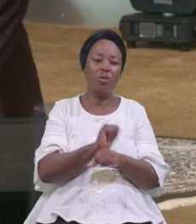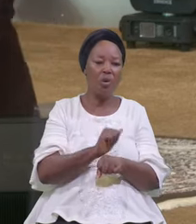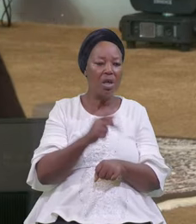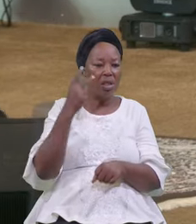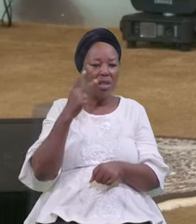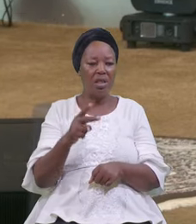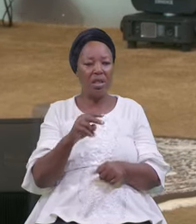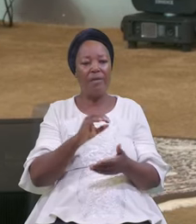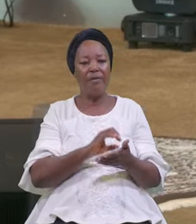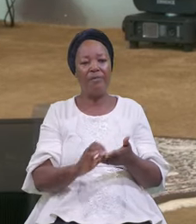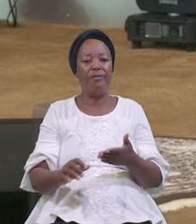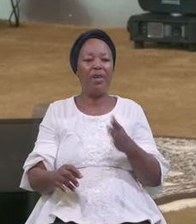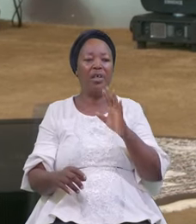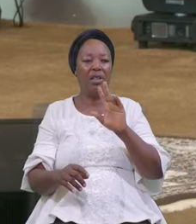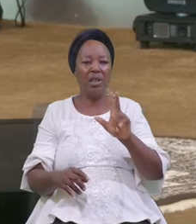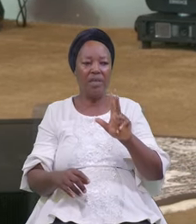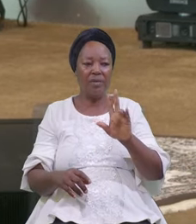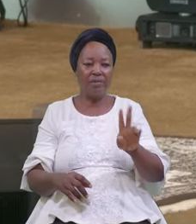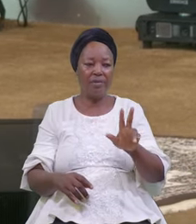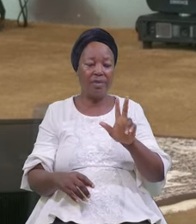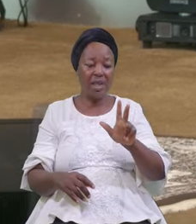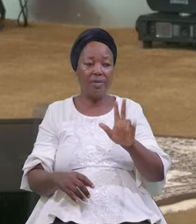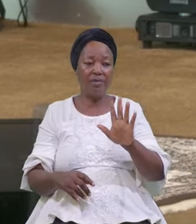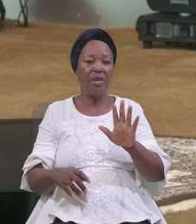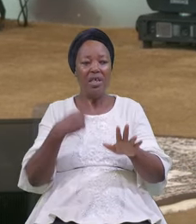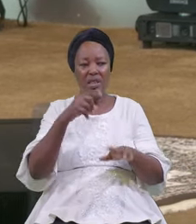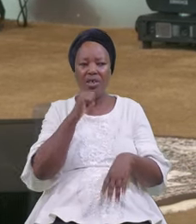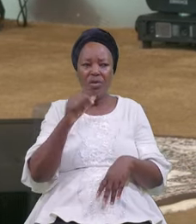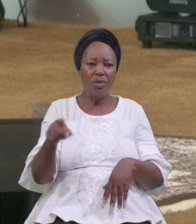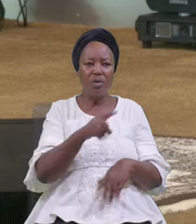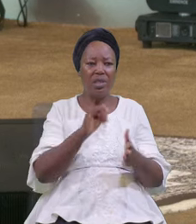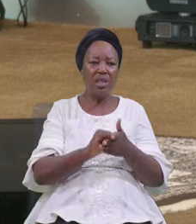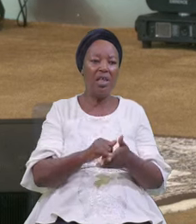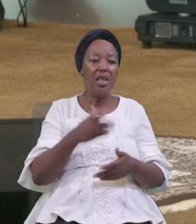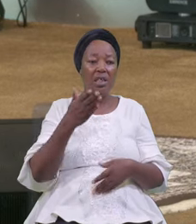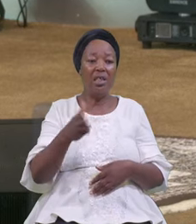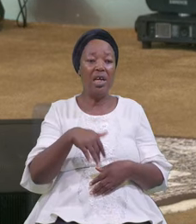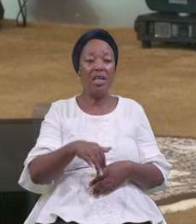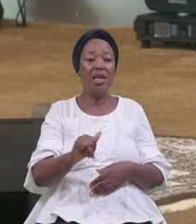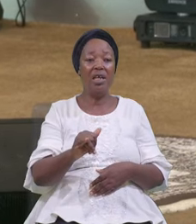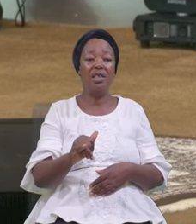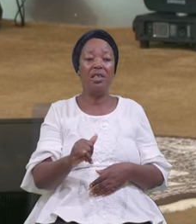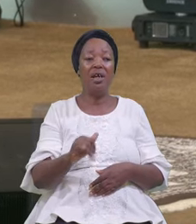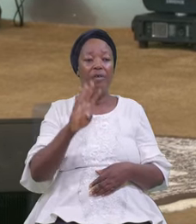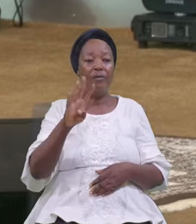verse 35, say not ye that yet 4 months, then cometh the harvest.